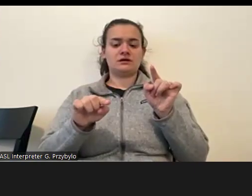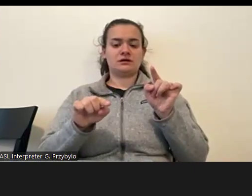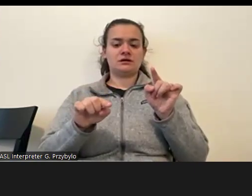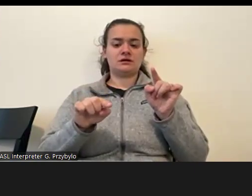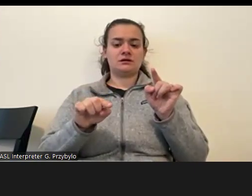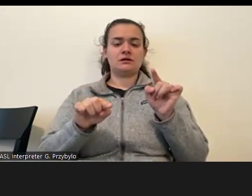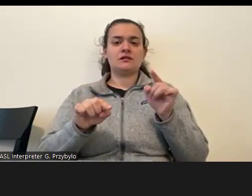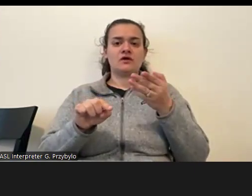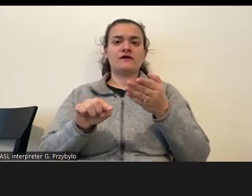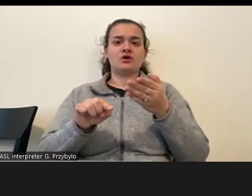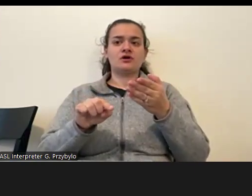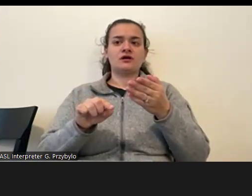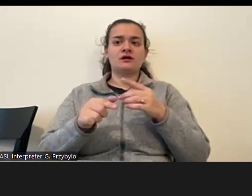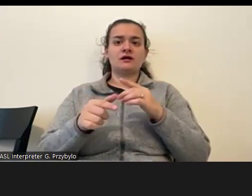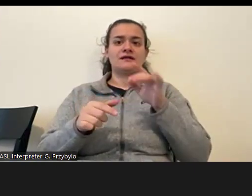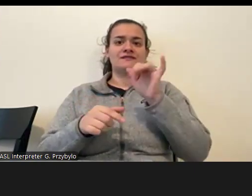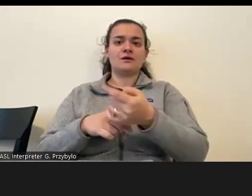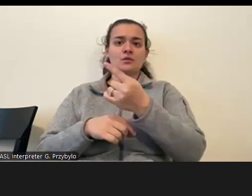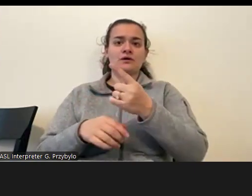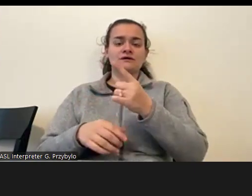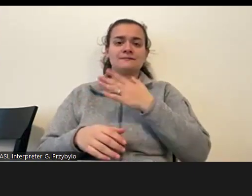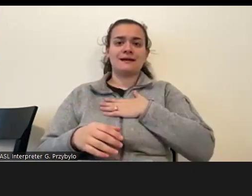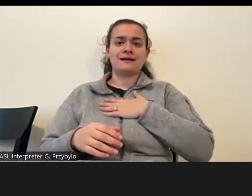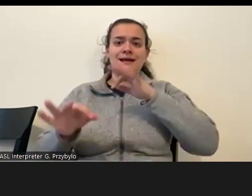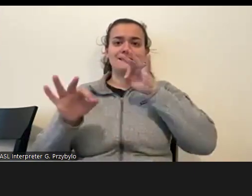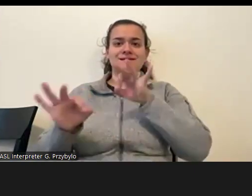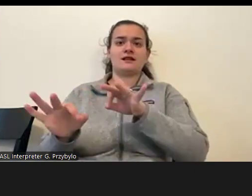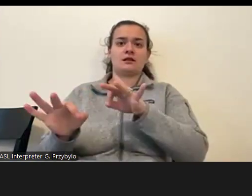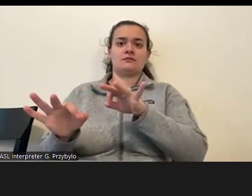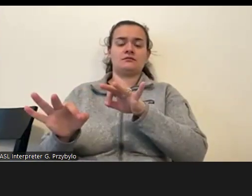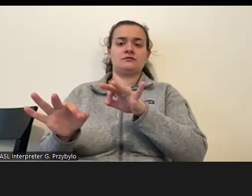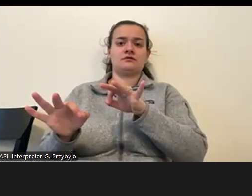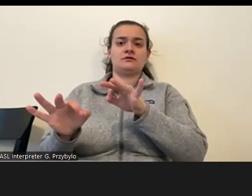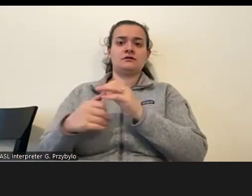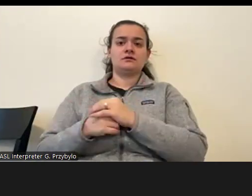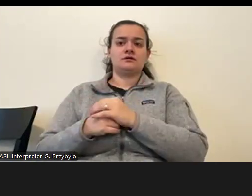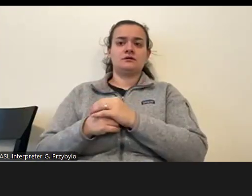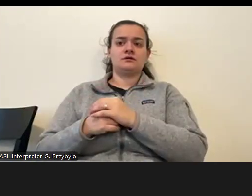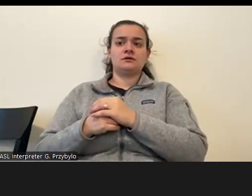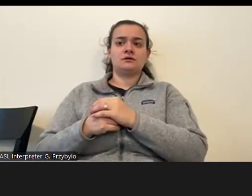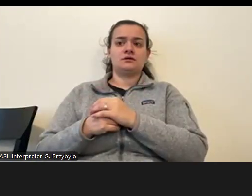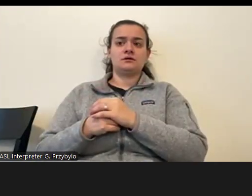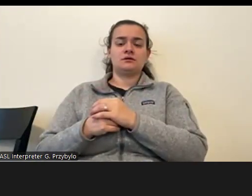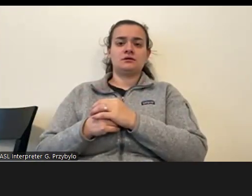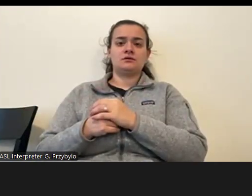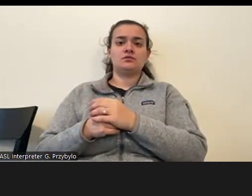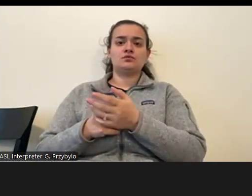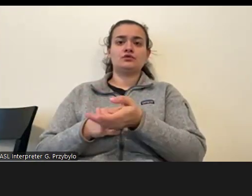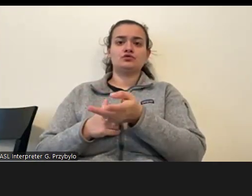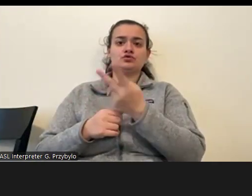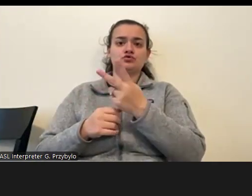right there. And this one is my ideal with the two straight lines.